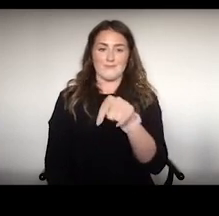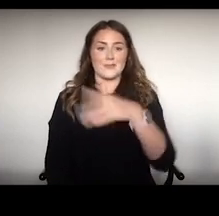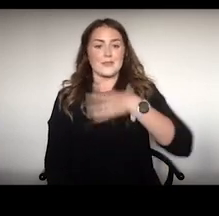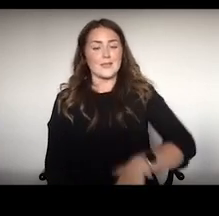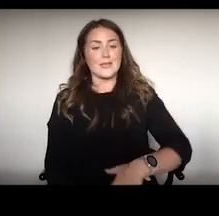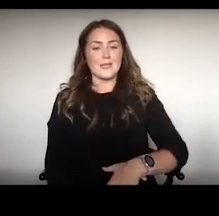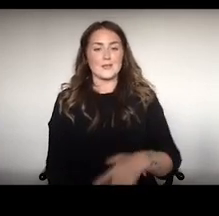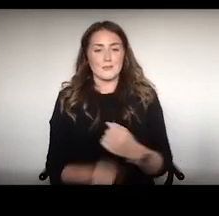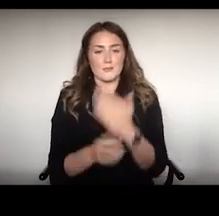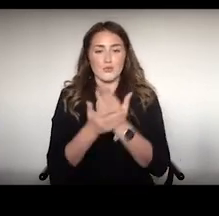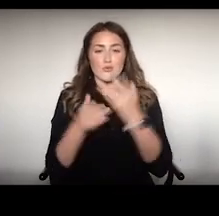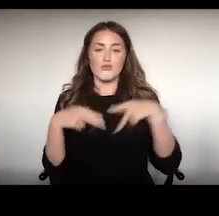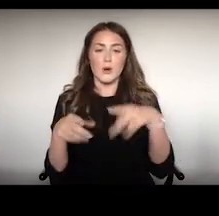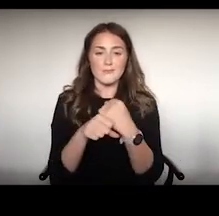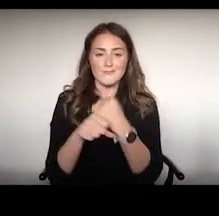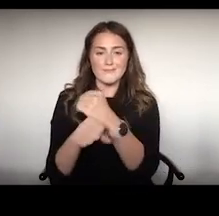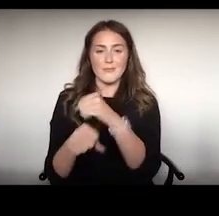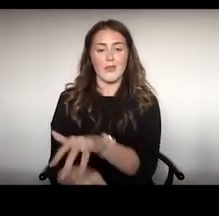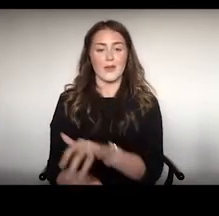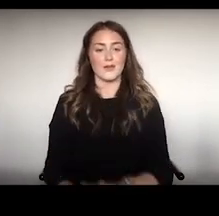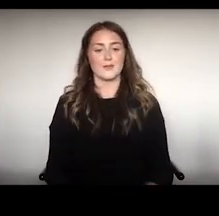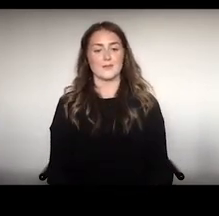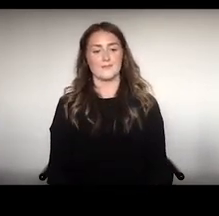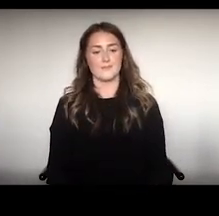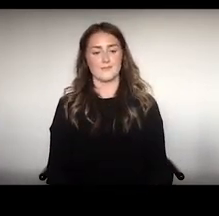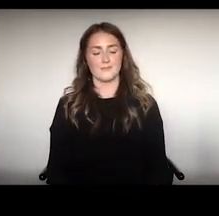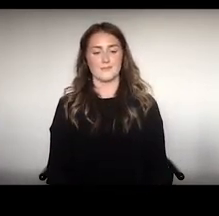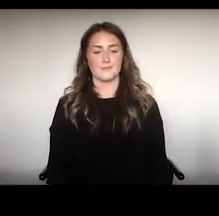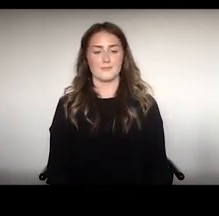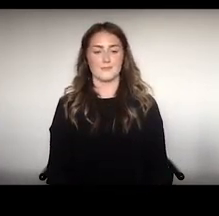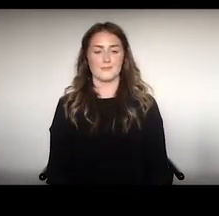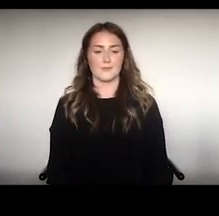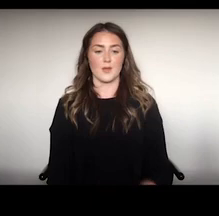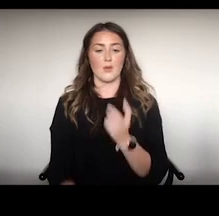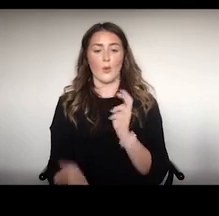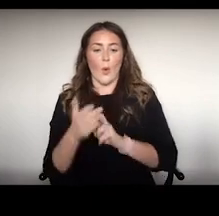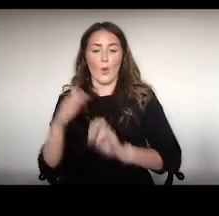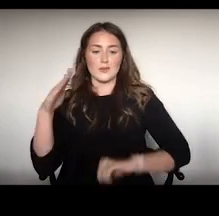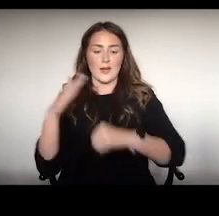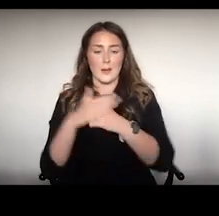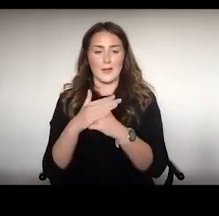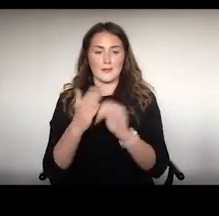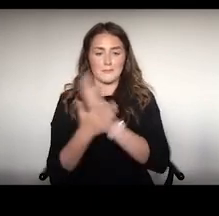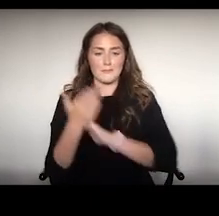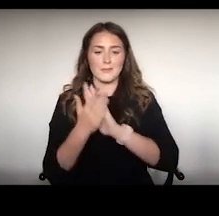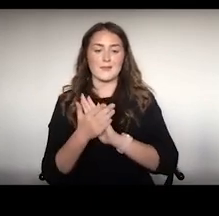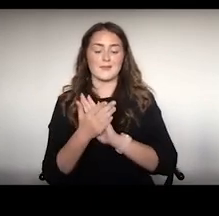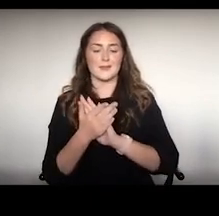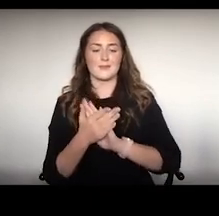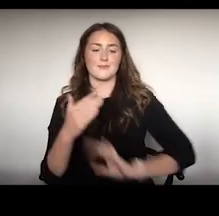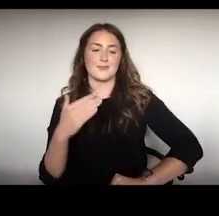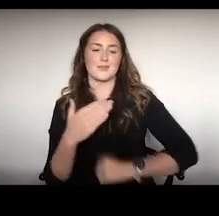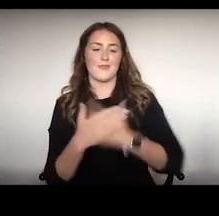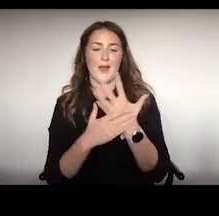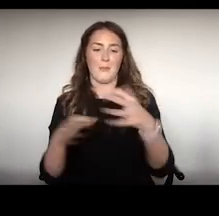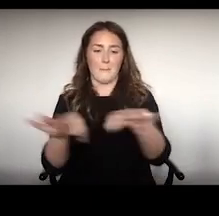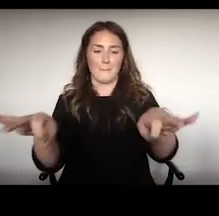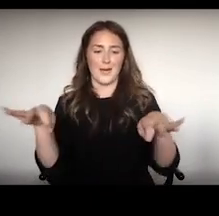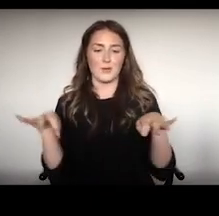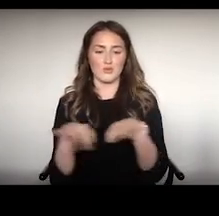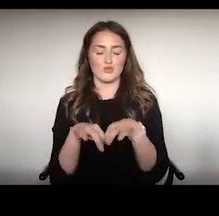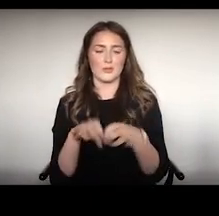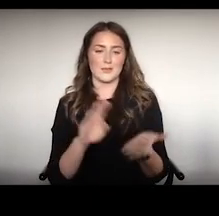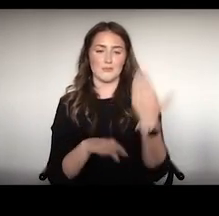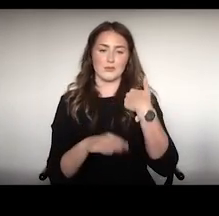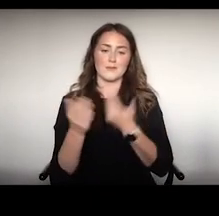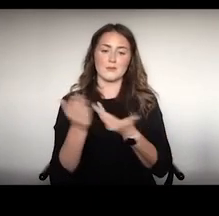limits. This is the land we need to build the new crossing and the utility works. The order limits, which